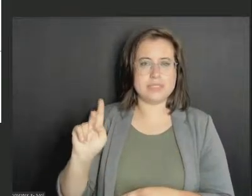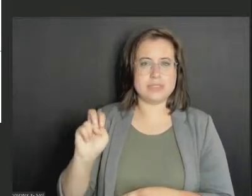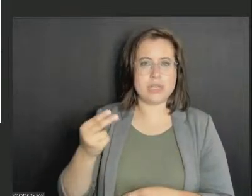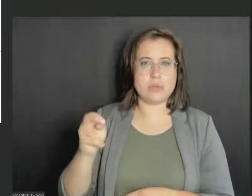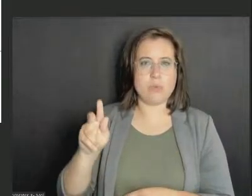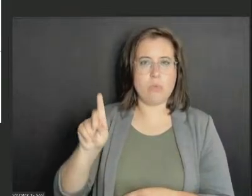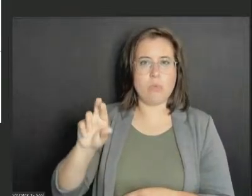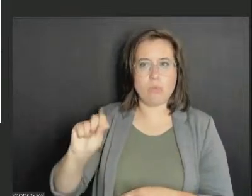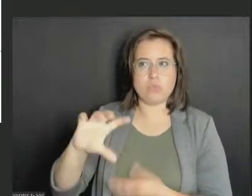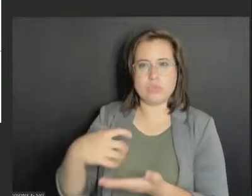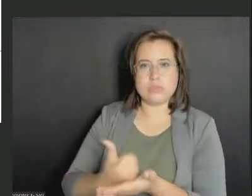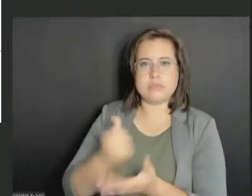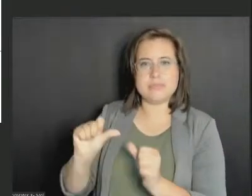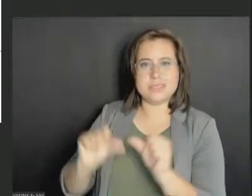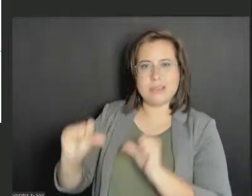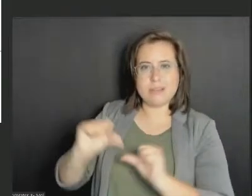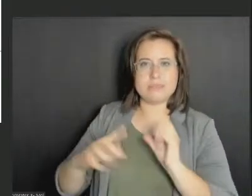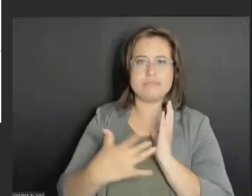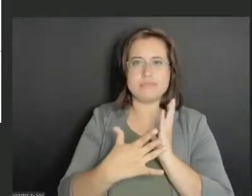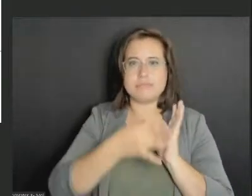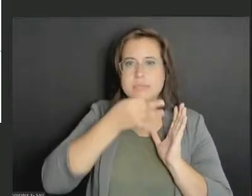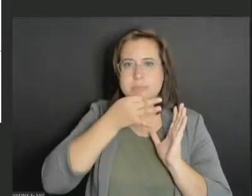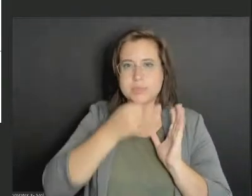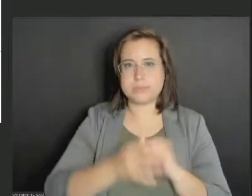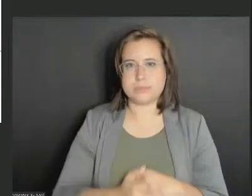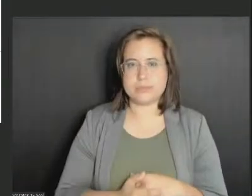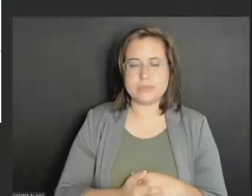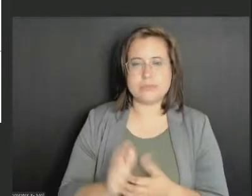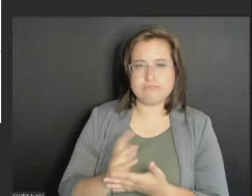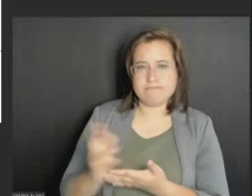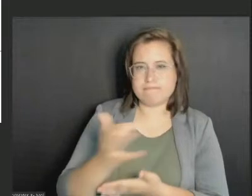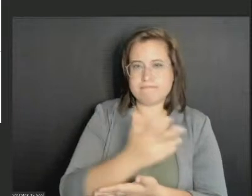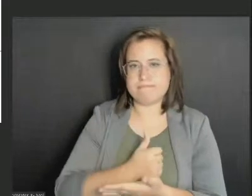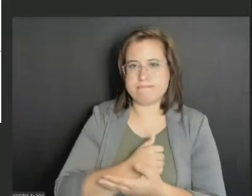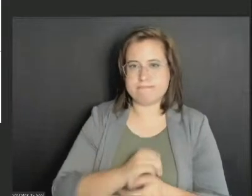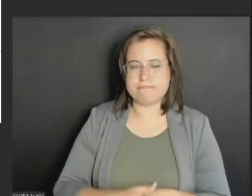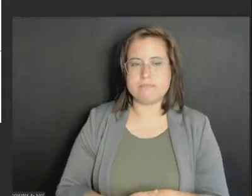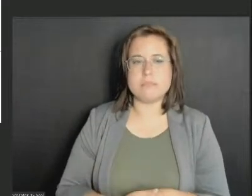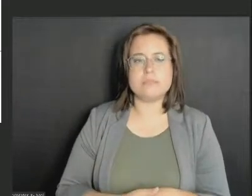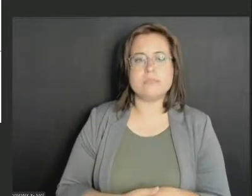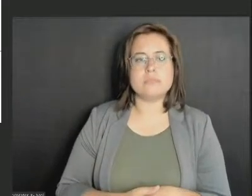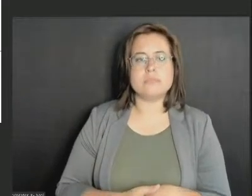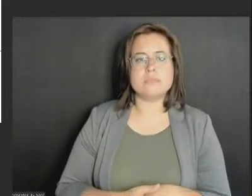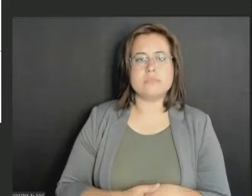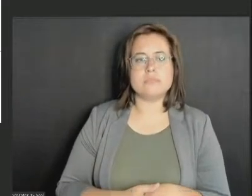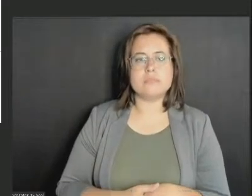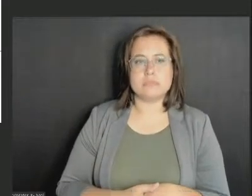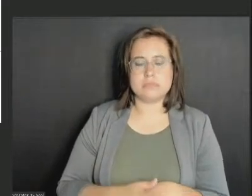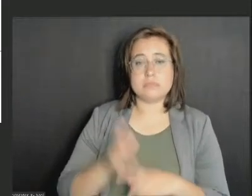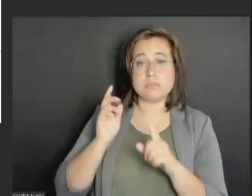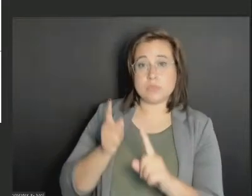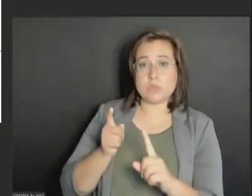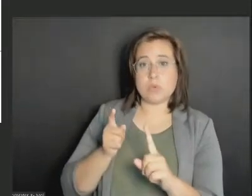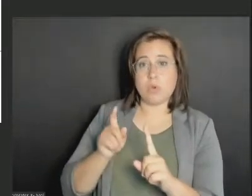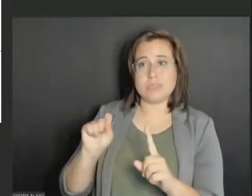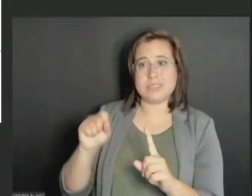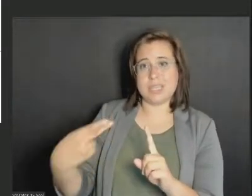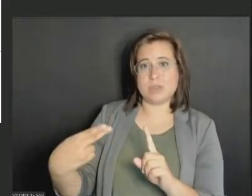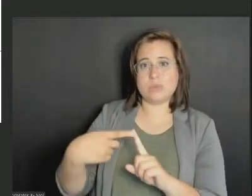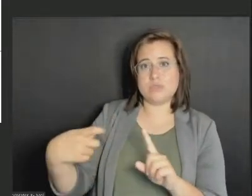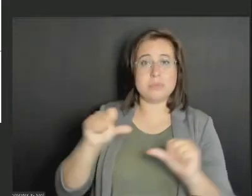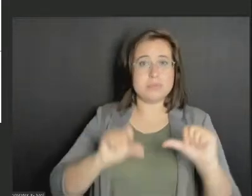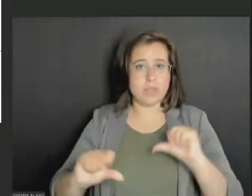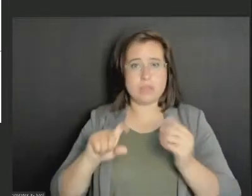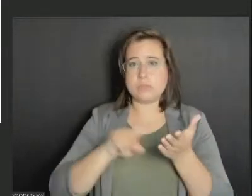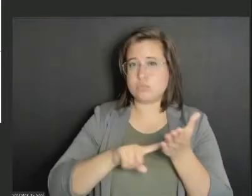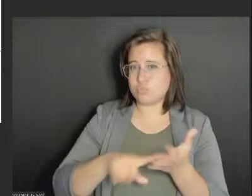their scientific and technical expertise. The idea being that it will be stakeholders from science, from research, from healthcare,